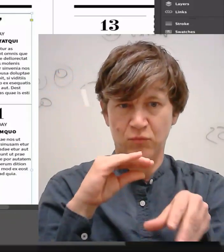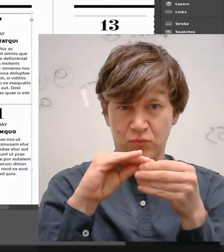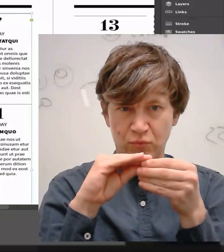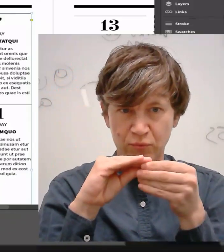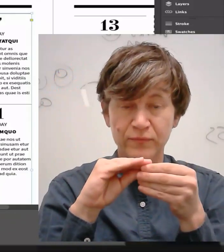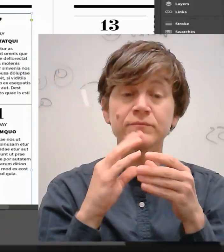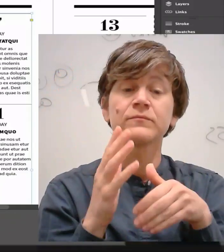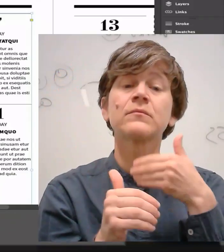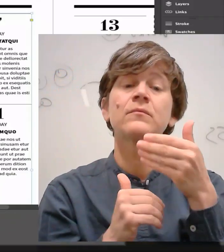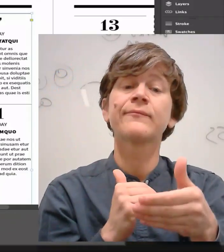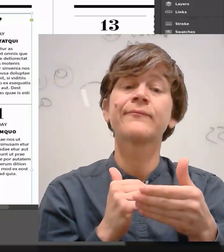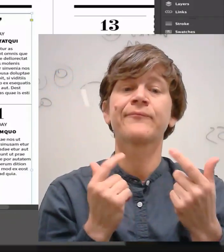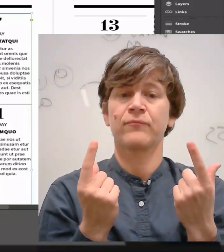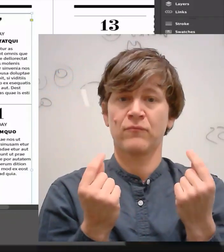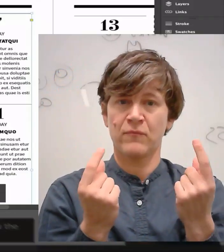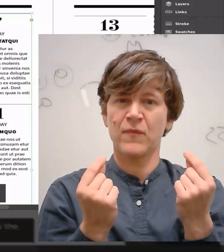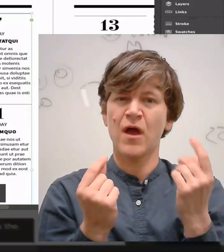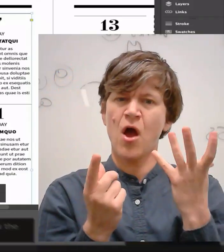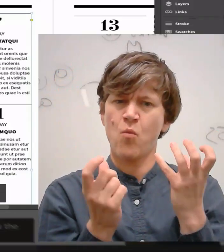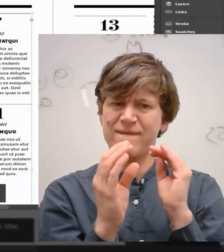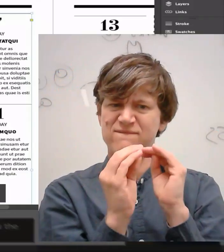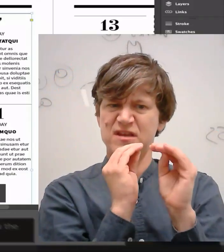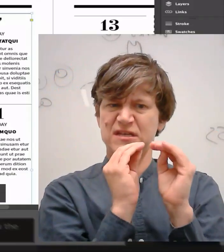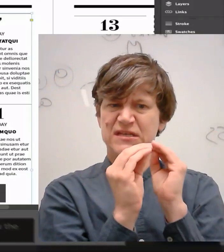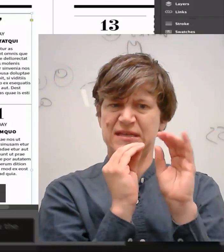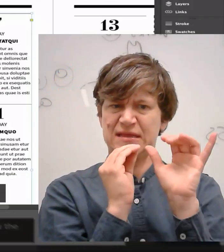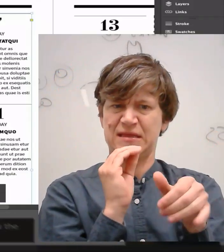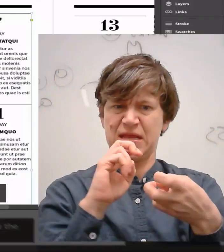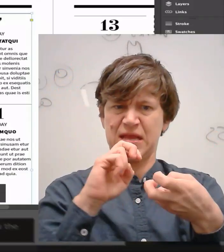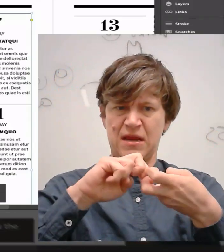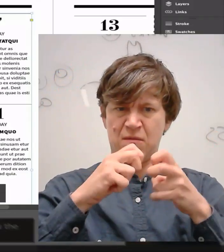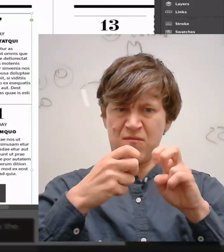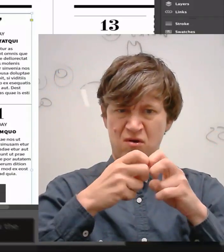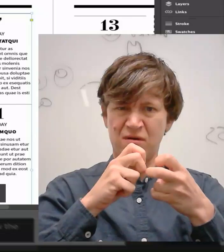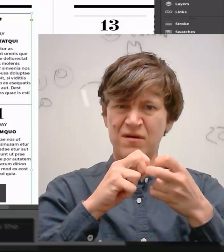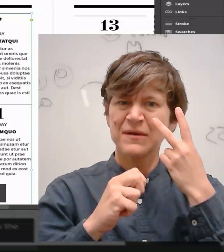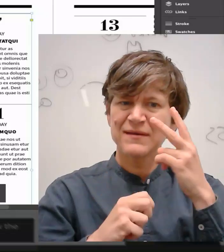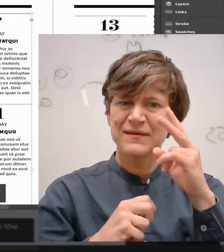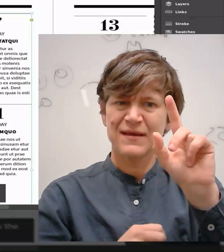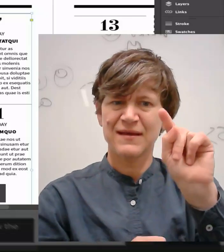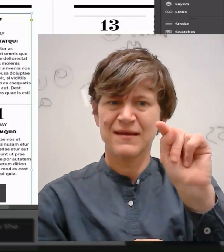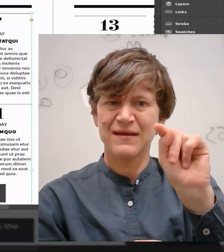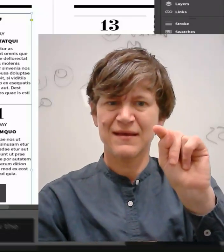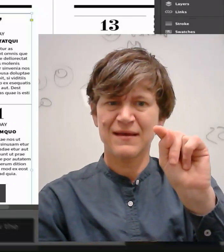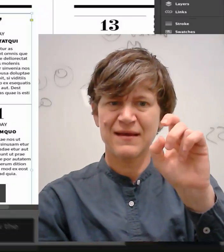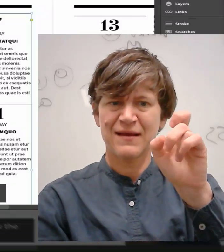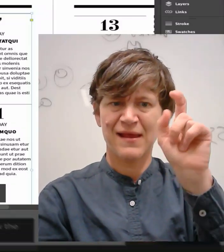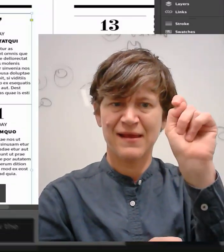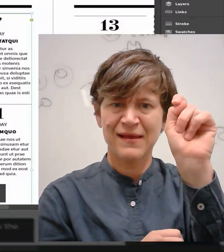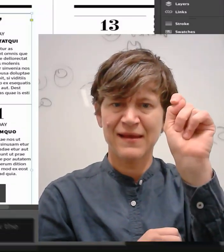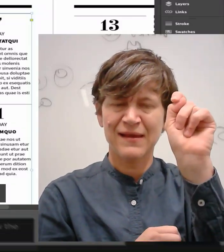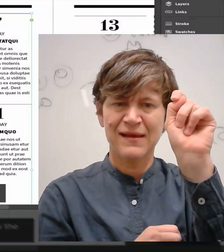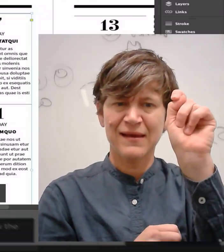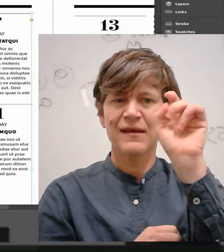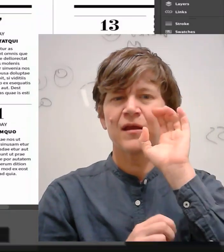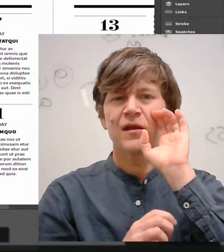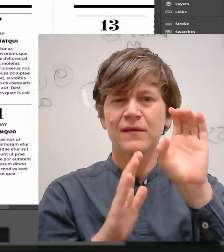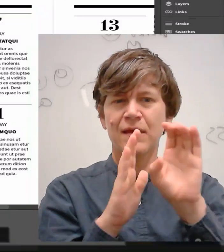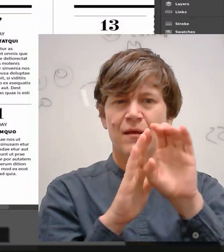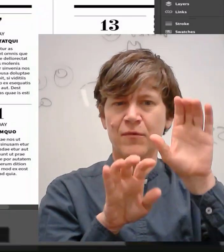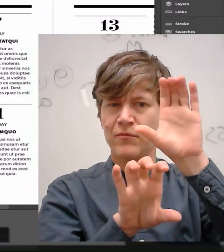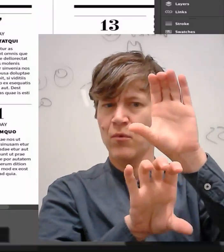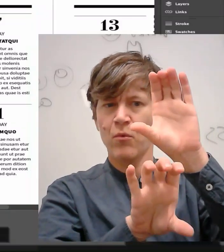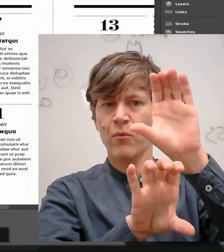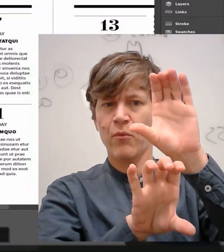Next, I want to fix this sort of problem where the text doesn't fit below the image.